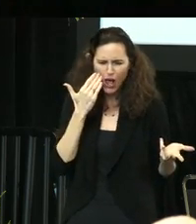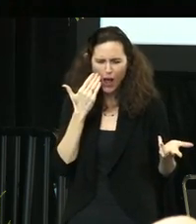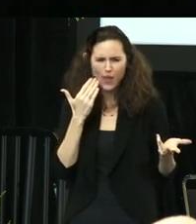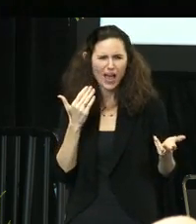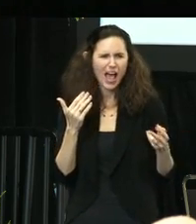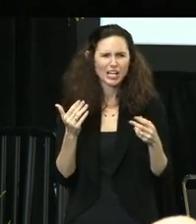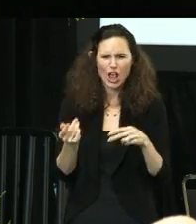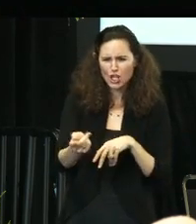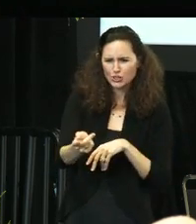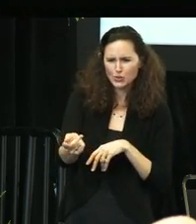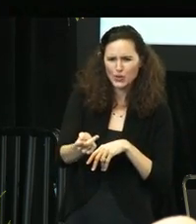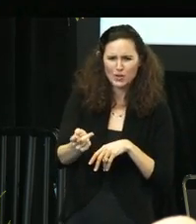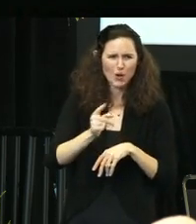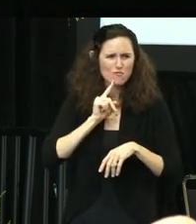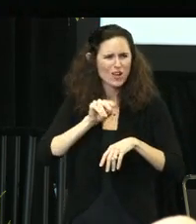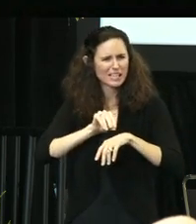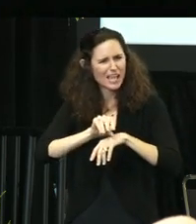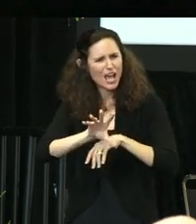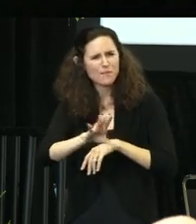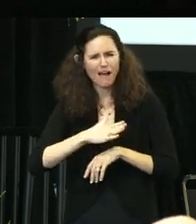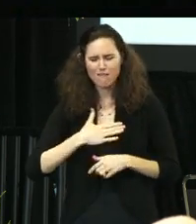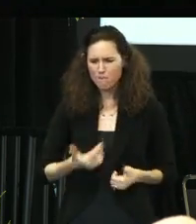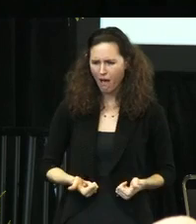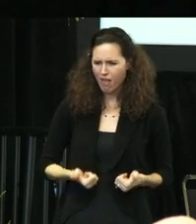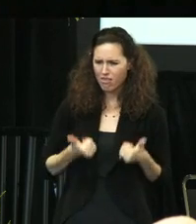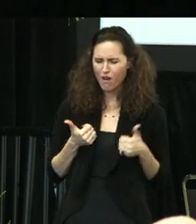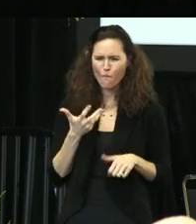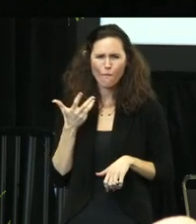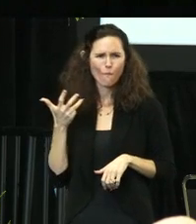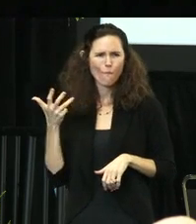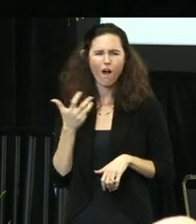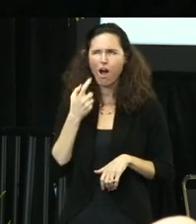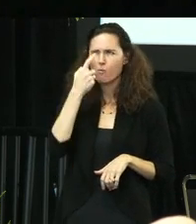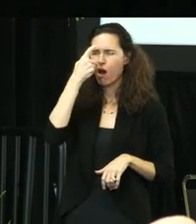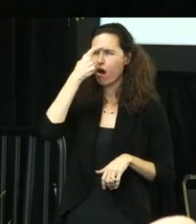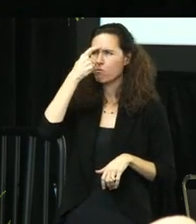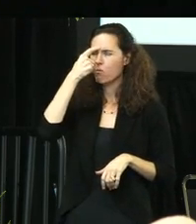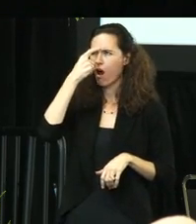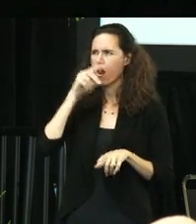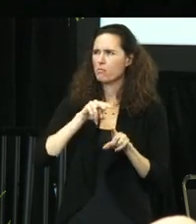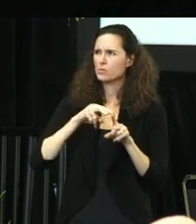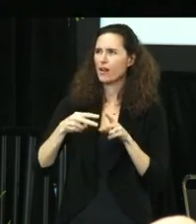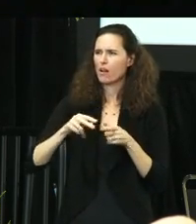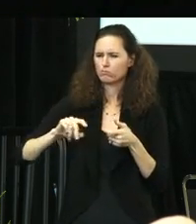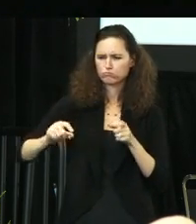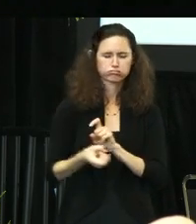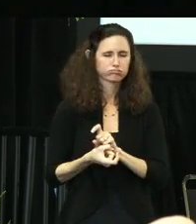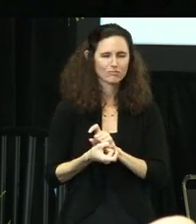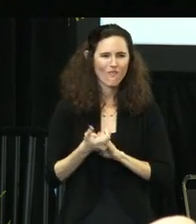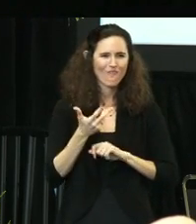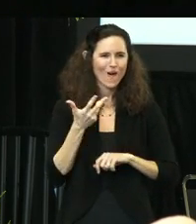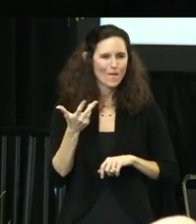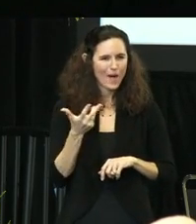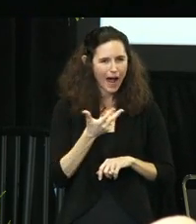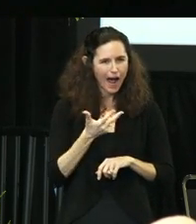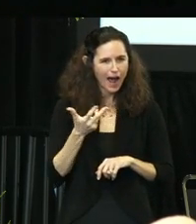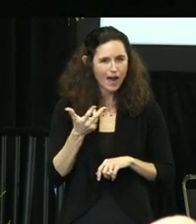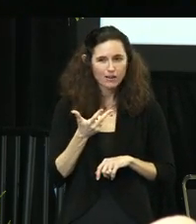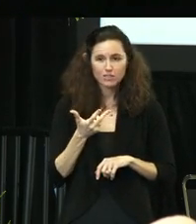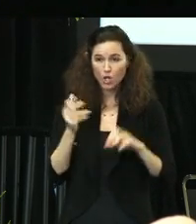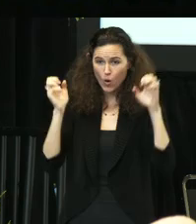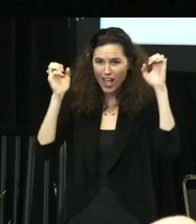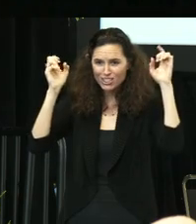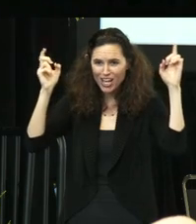Professor Francis had impacted their life, changed their mindset about what they thought they could do. And essentially in